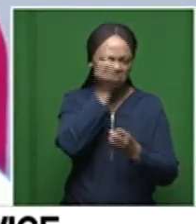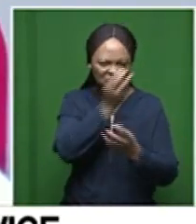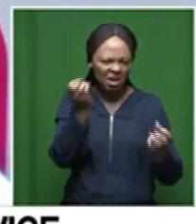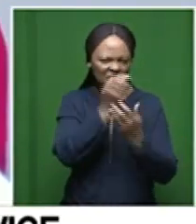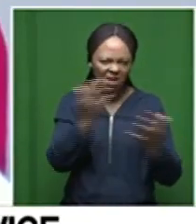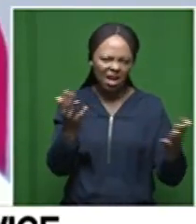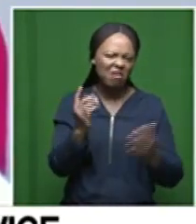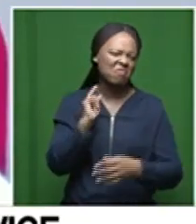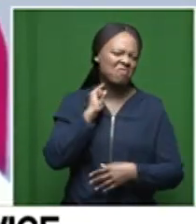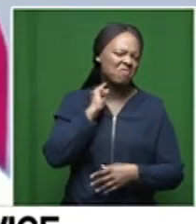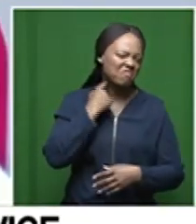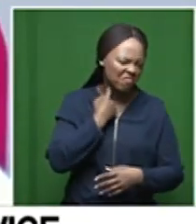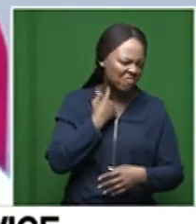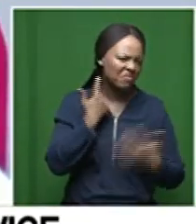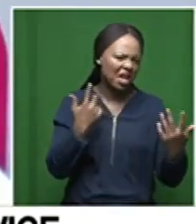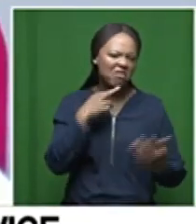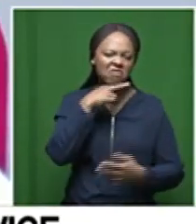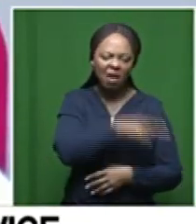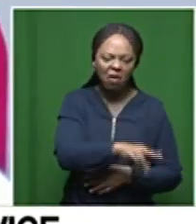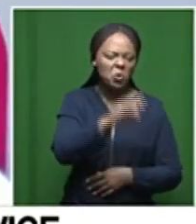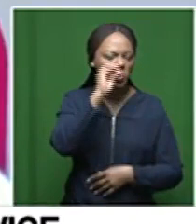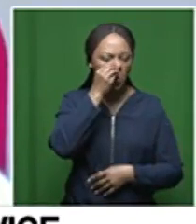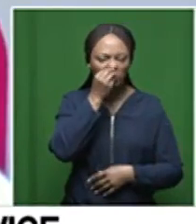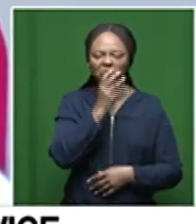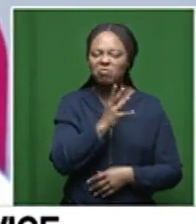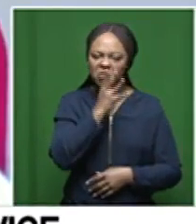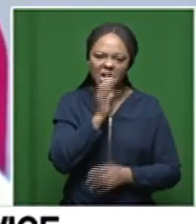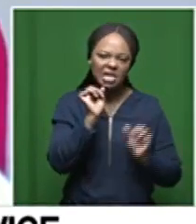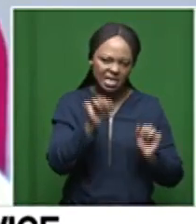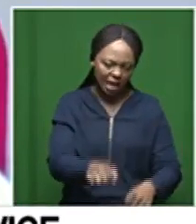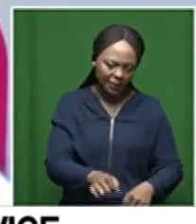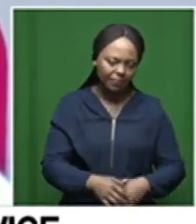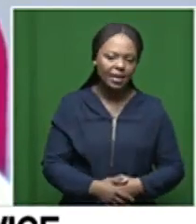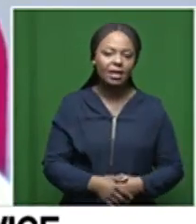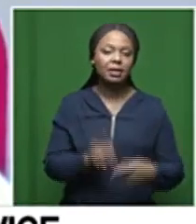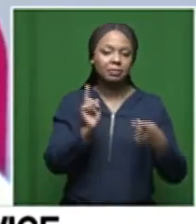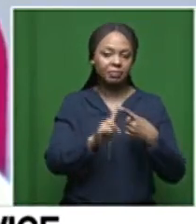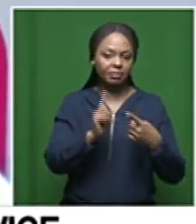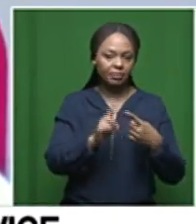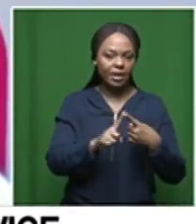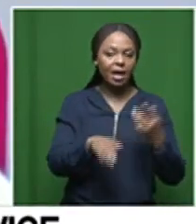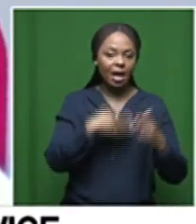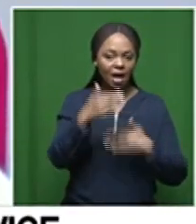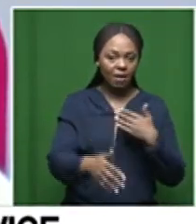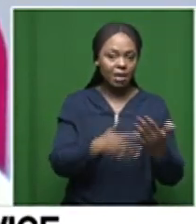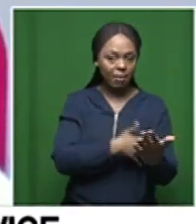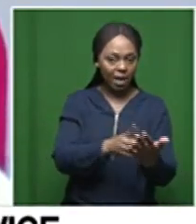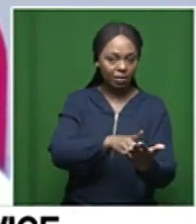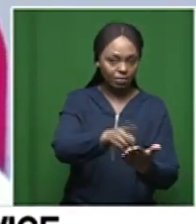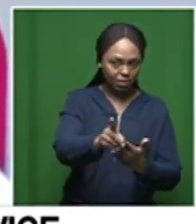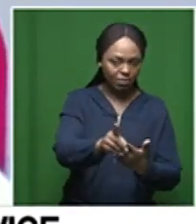that can spread. So starting with the issue of a side effect after donation,